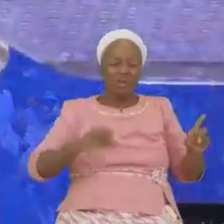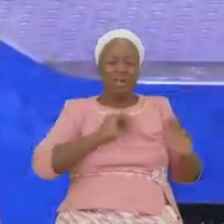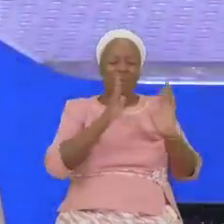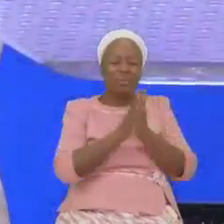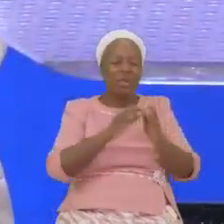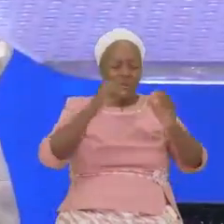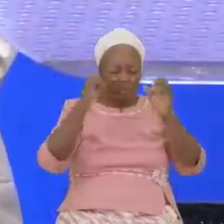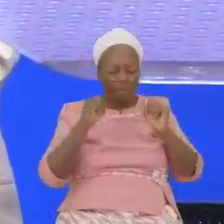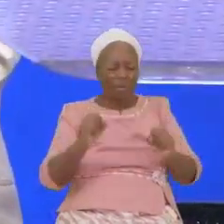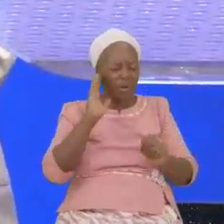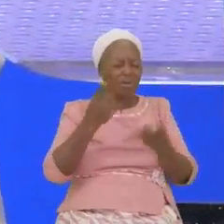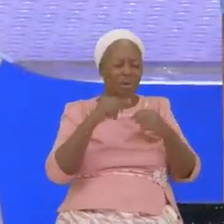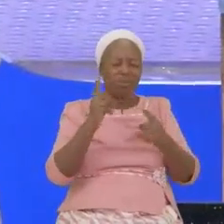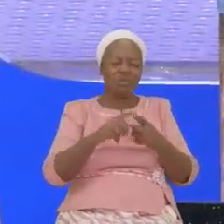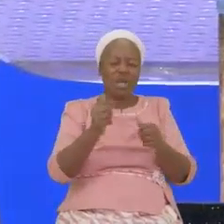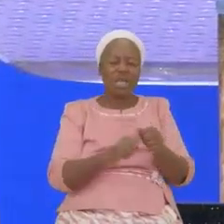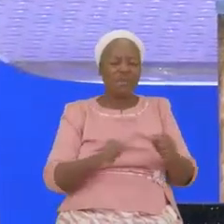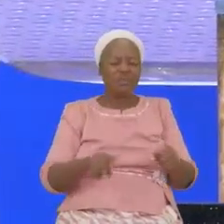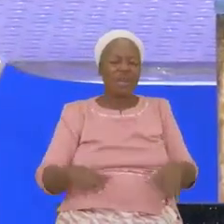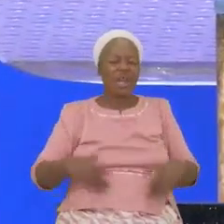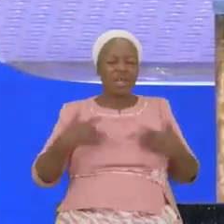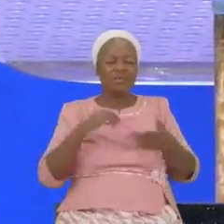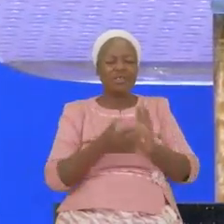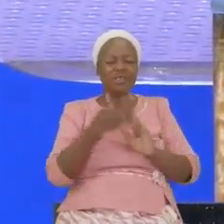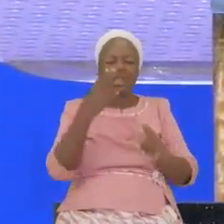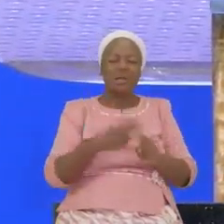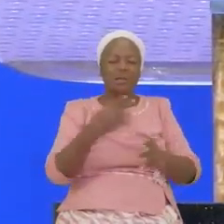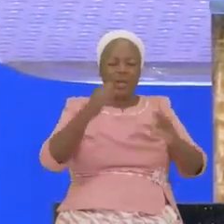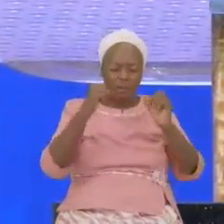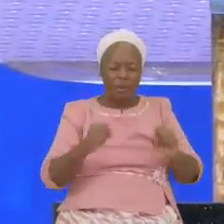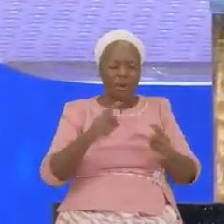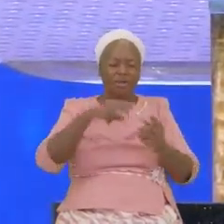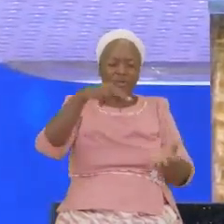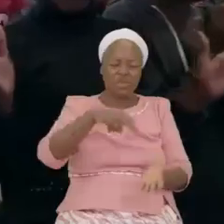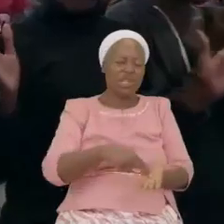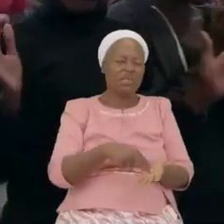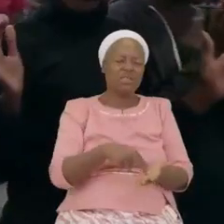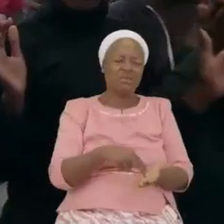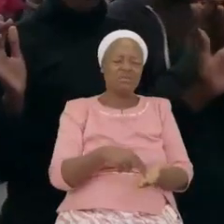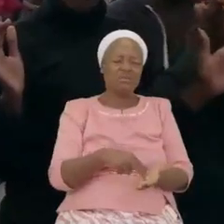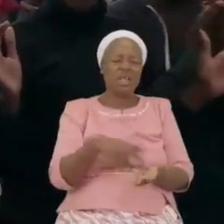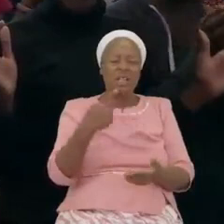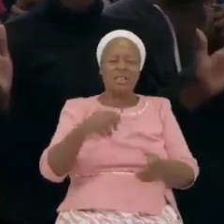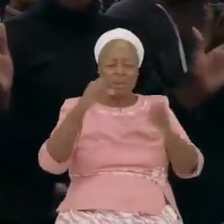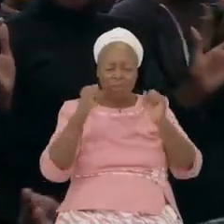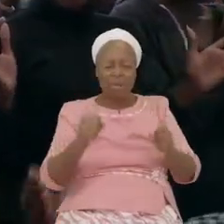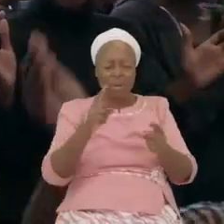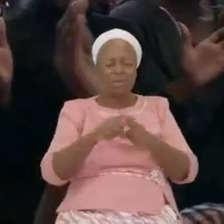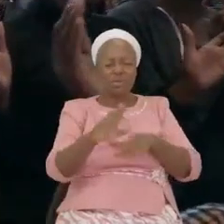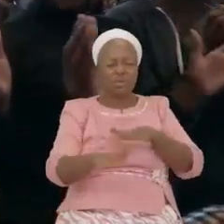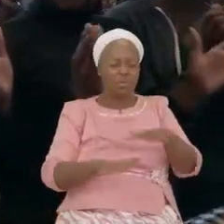power will come to every life. The power to stand. The power to